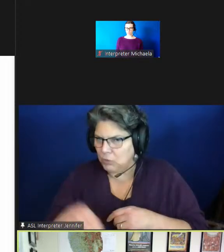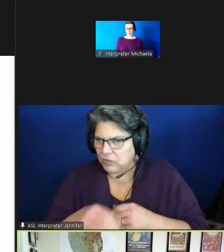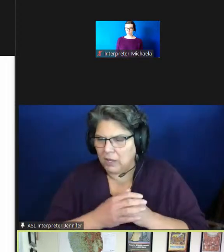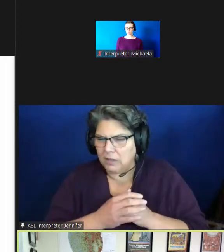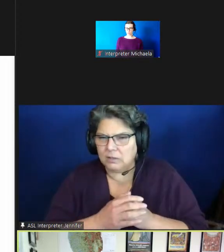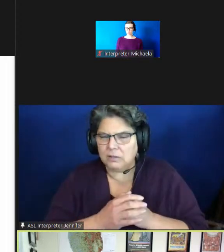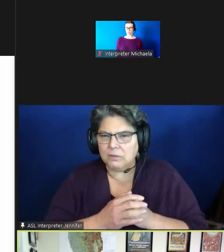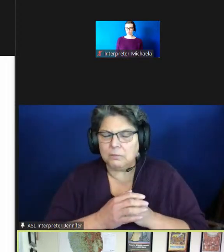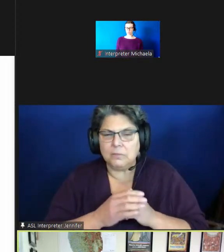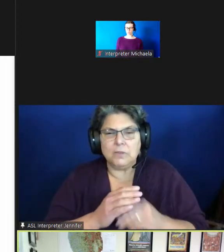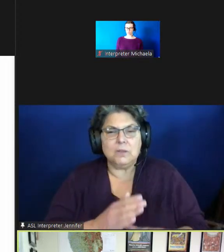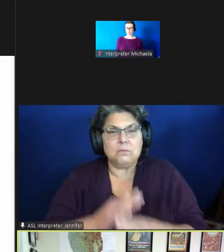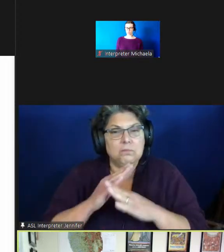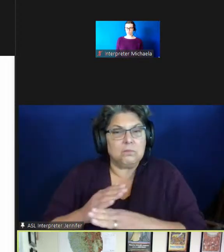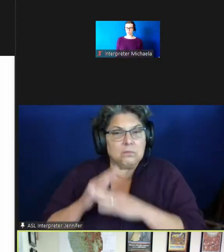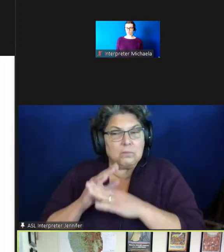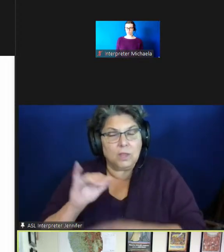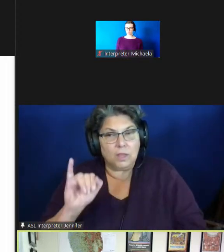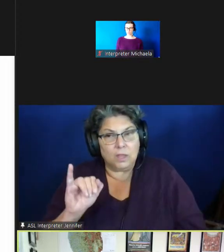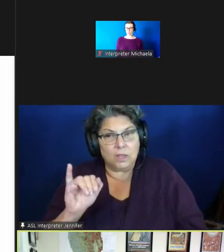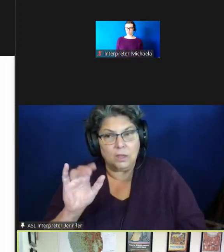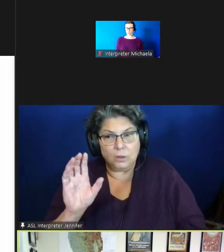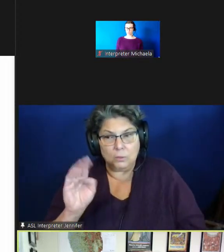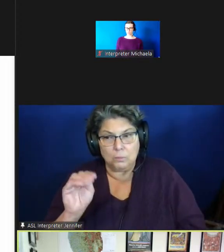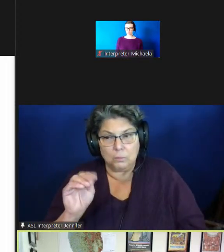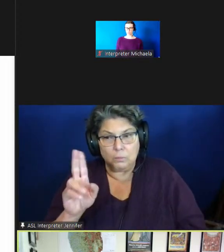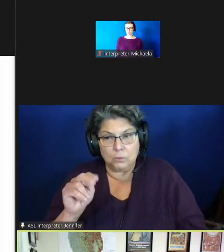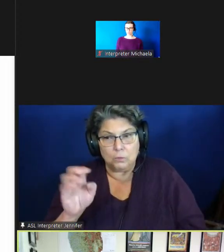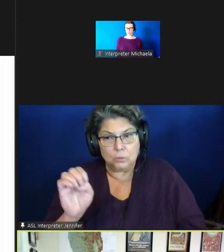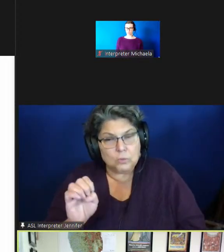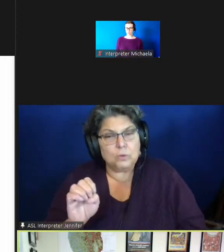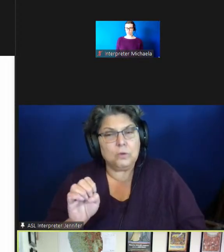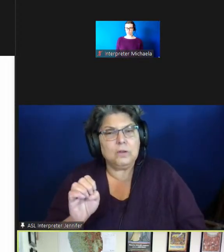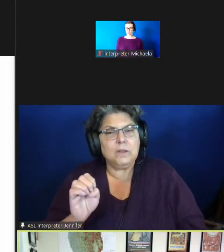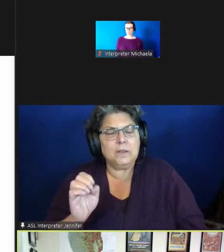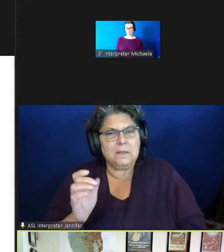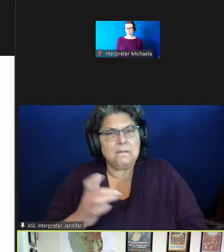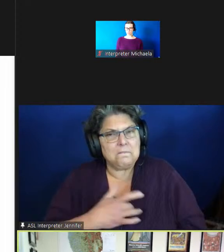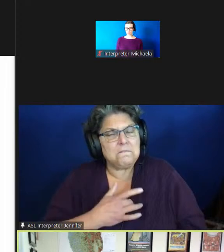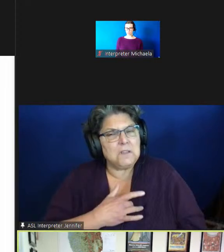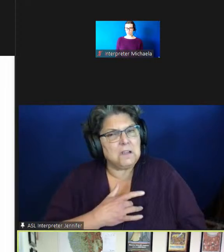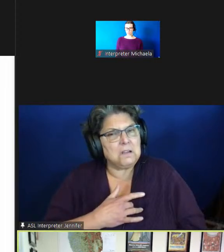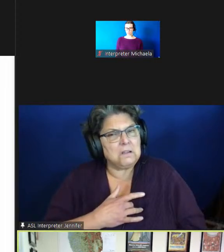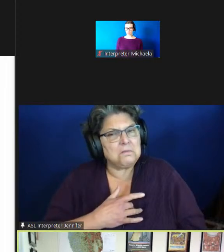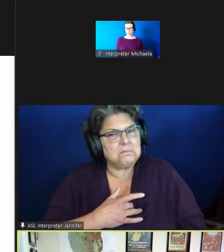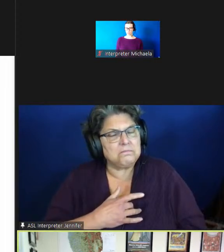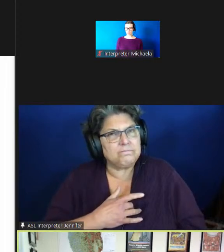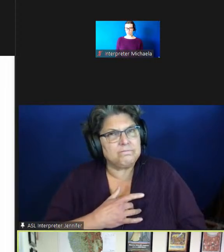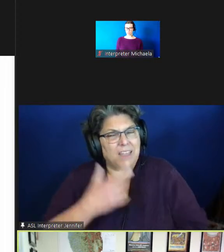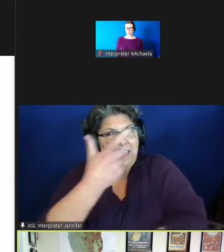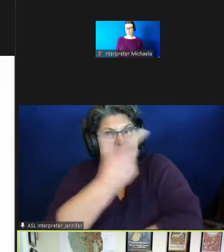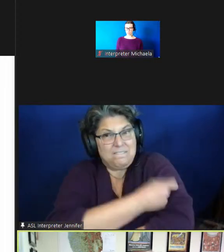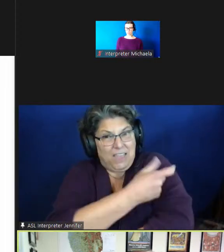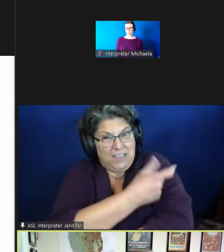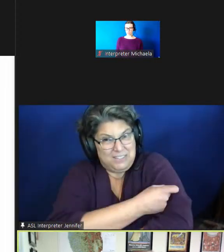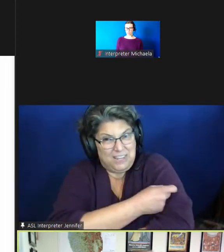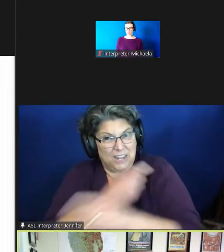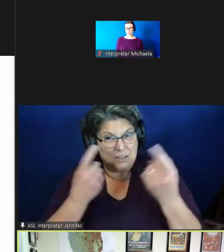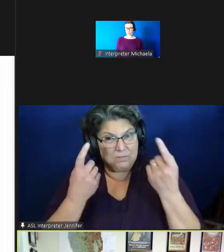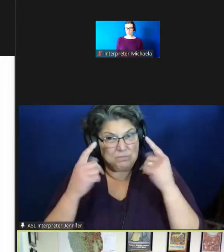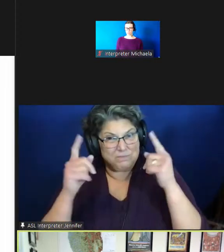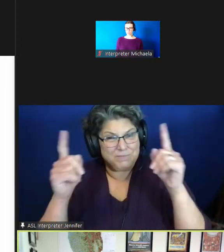now also seen as highly confident, and that means that vaccine efficacy is